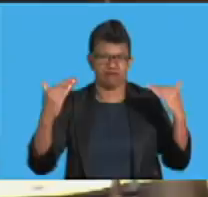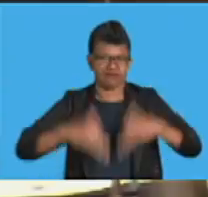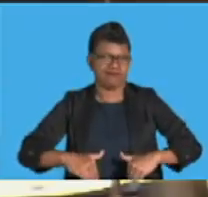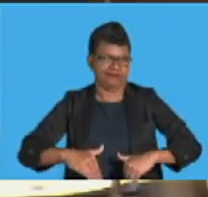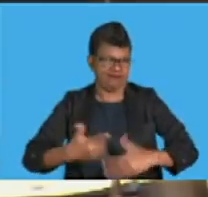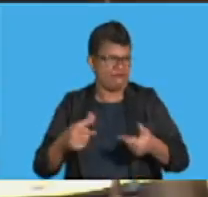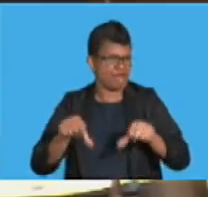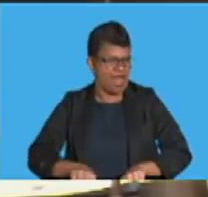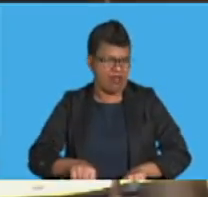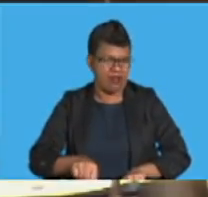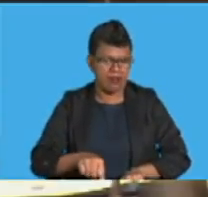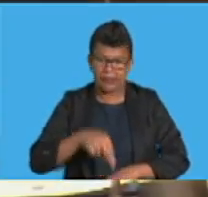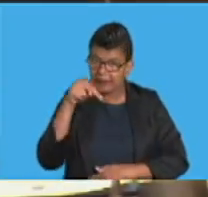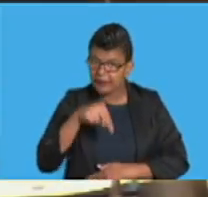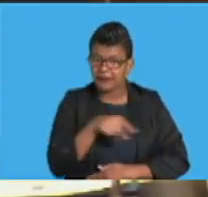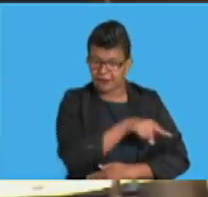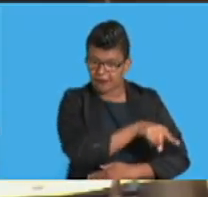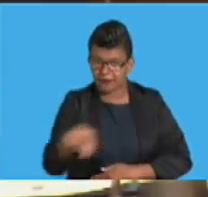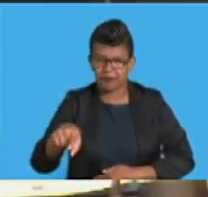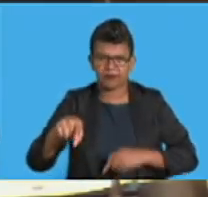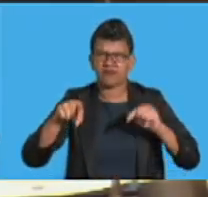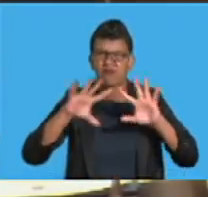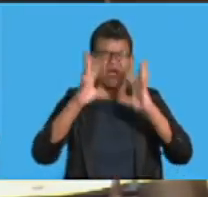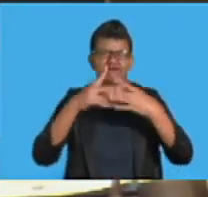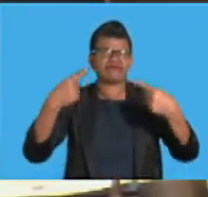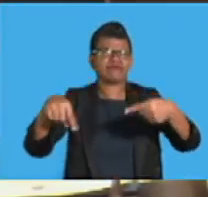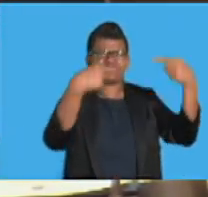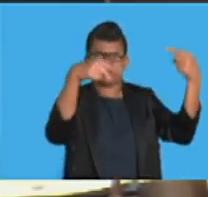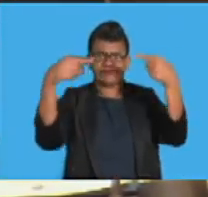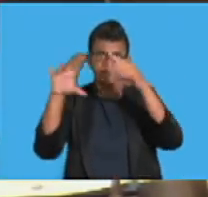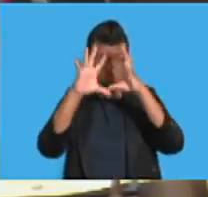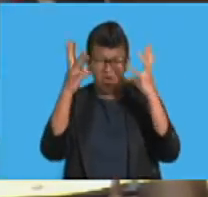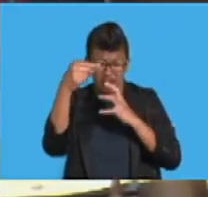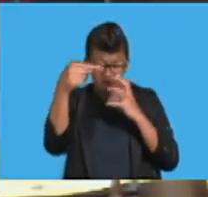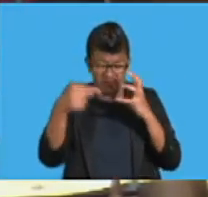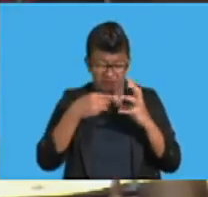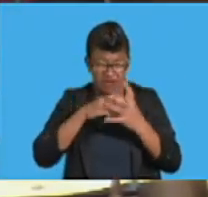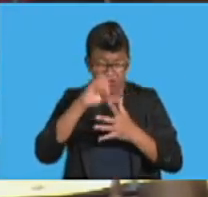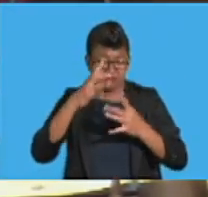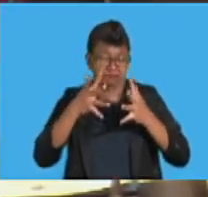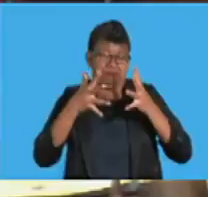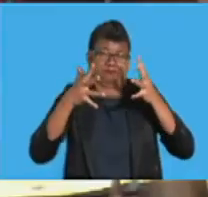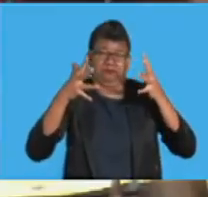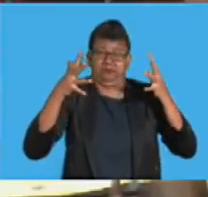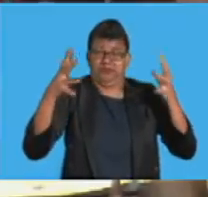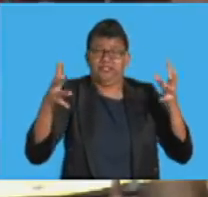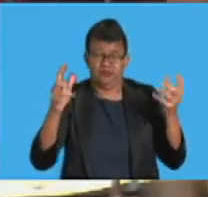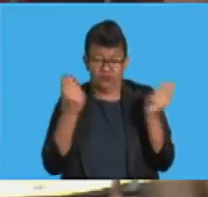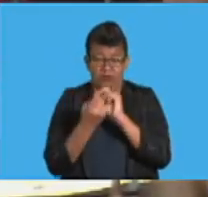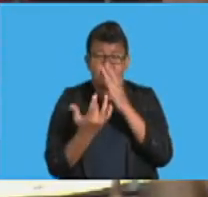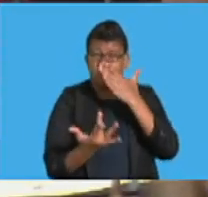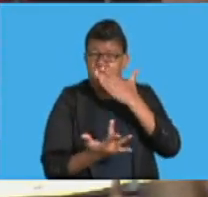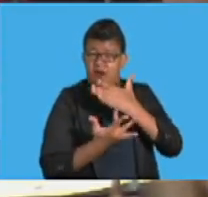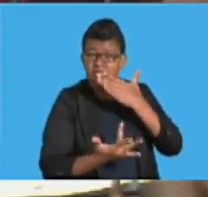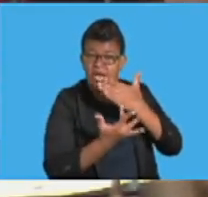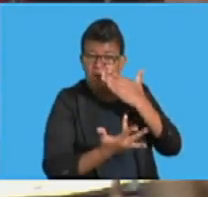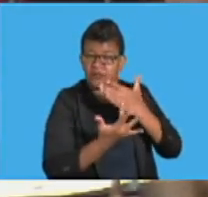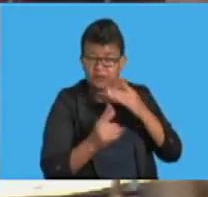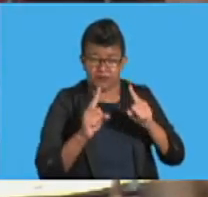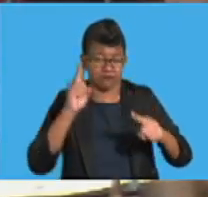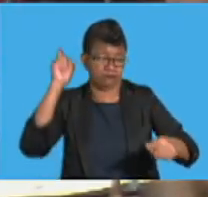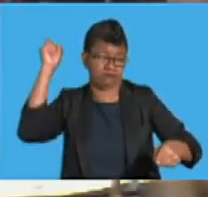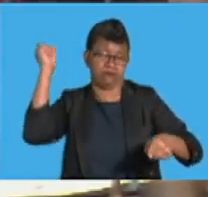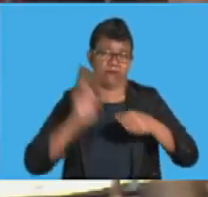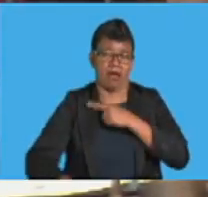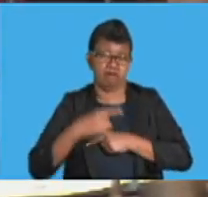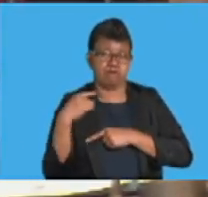currently living in. Madam Speaker, the world of education is seeing massive transformation. Technology is fast outpacing all our